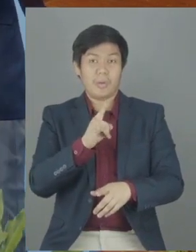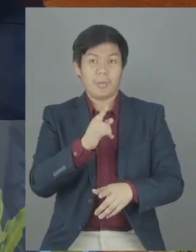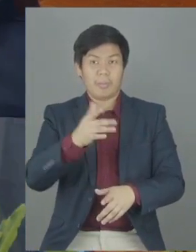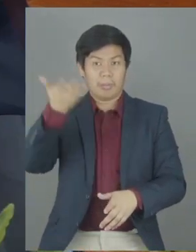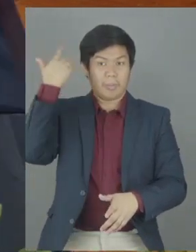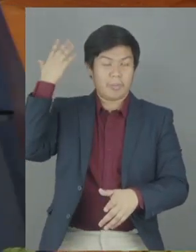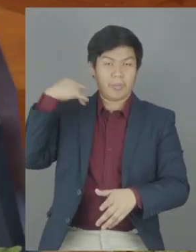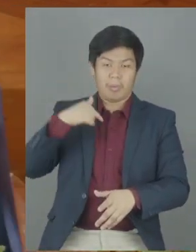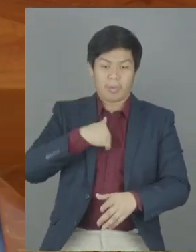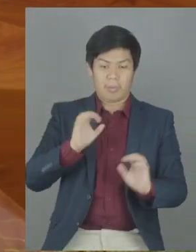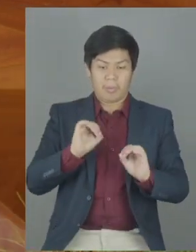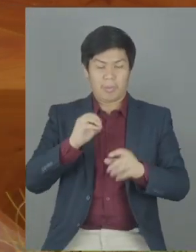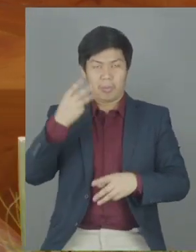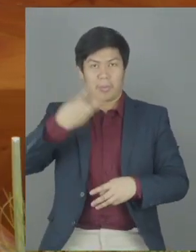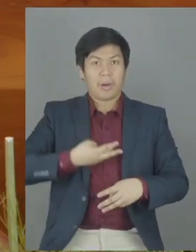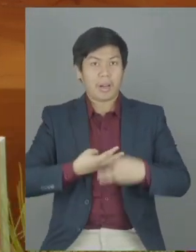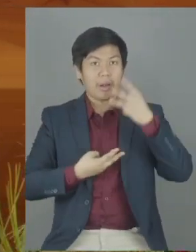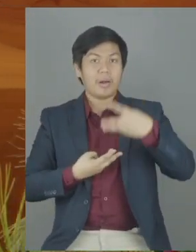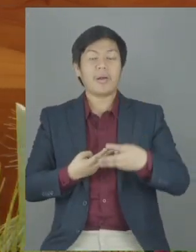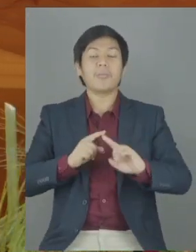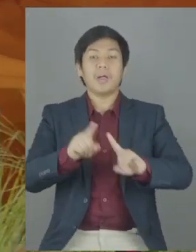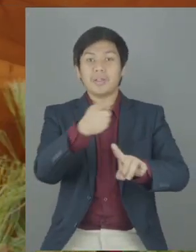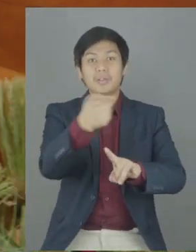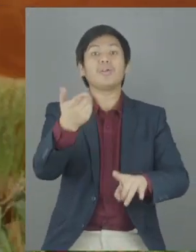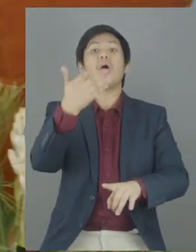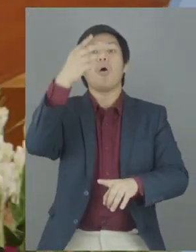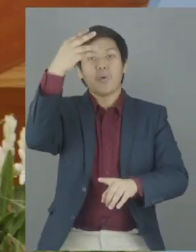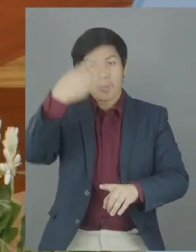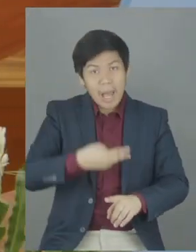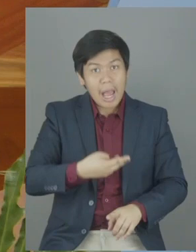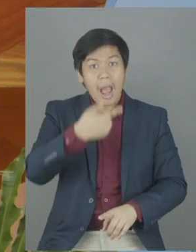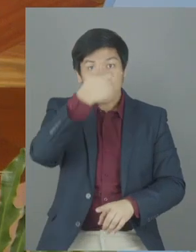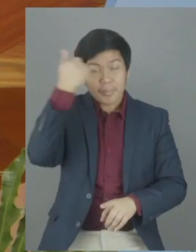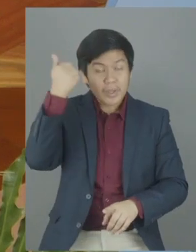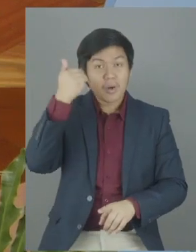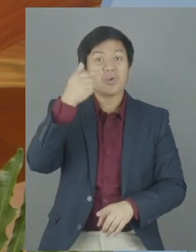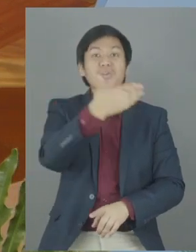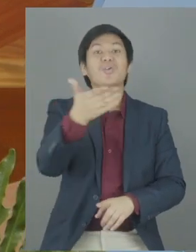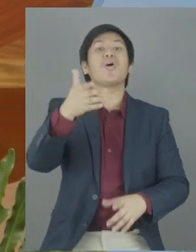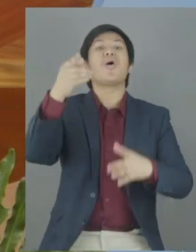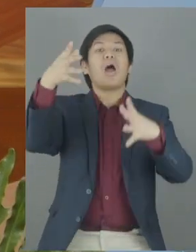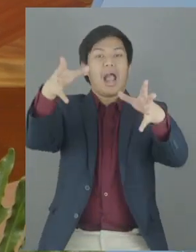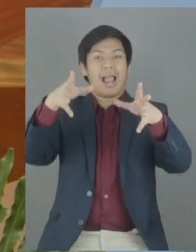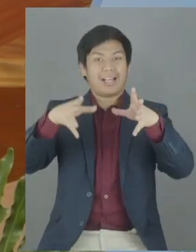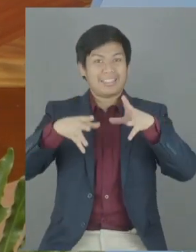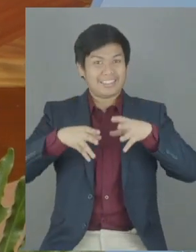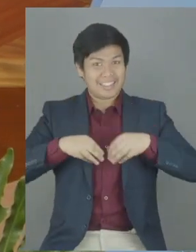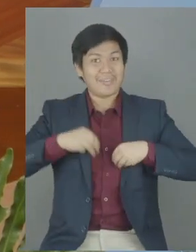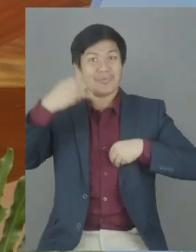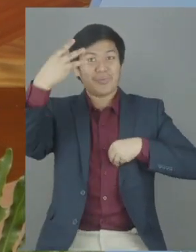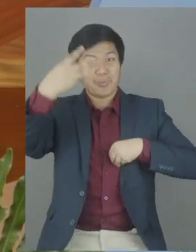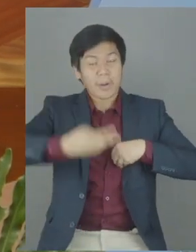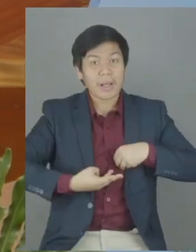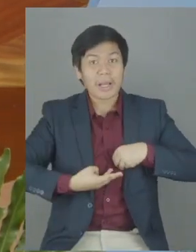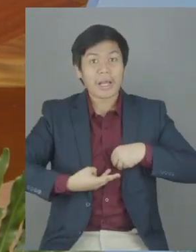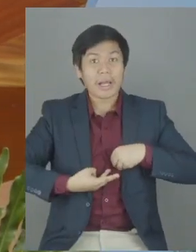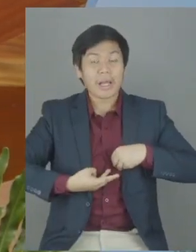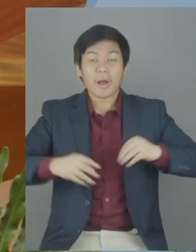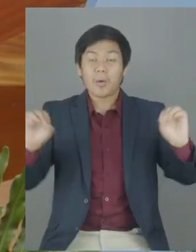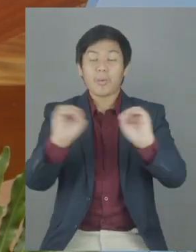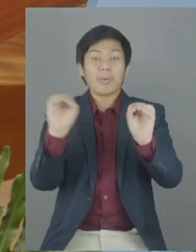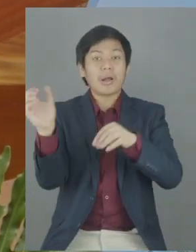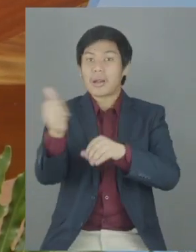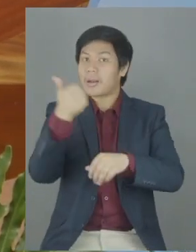unwelcomed. You are also welcoming people because you received a kind of welcome that no